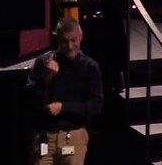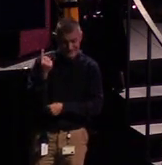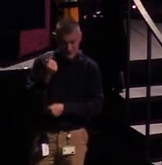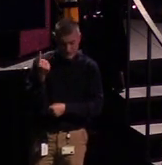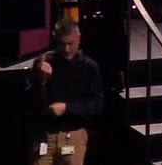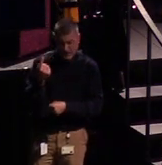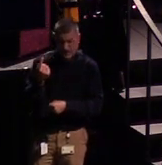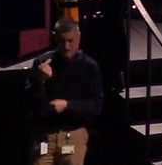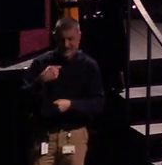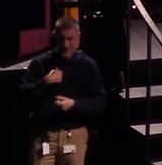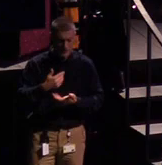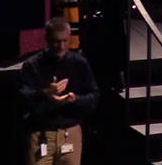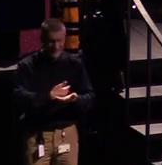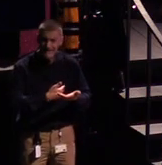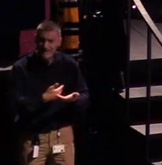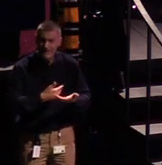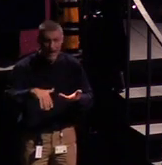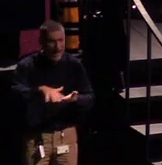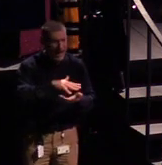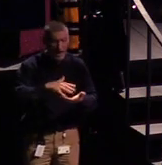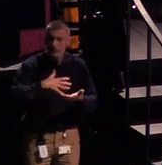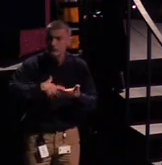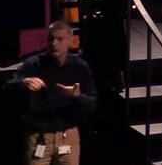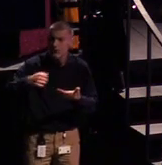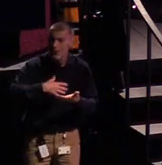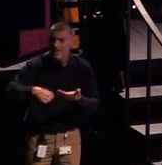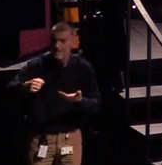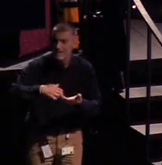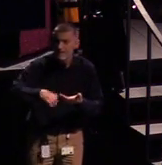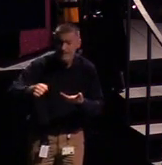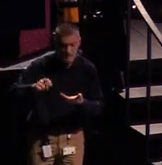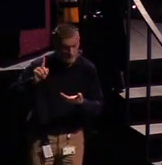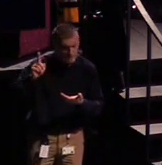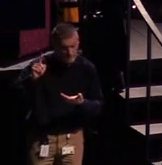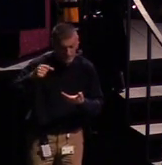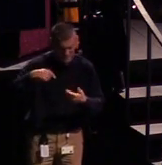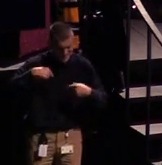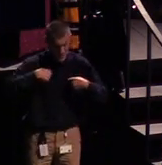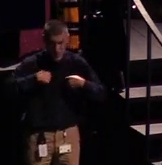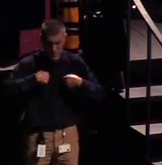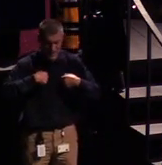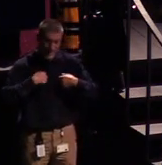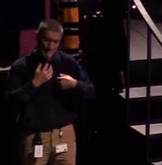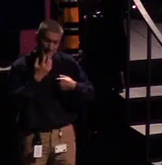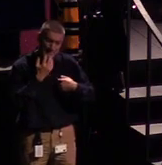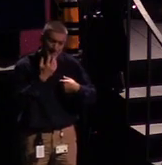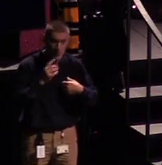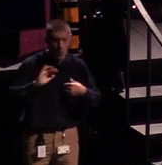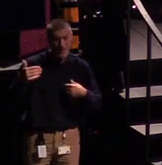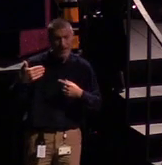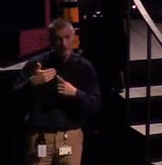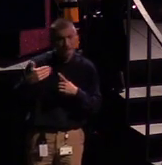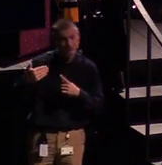removing our safety nets many people at the hard end of this process go unrecognized